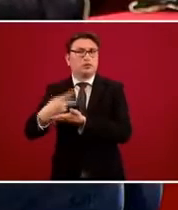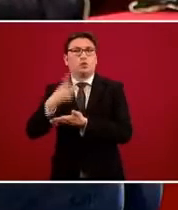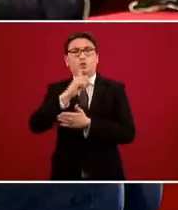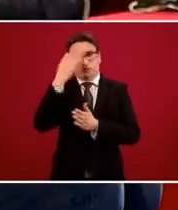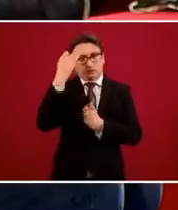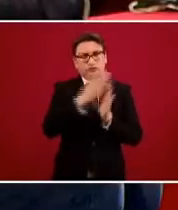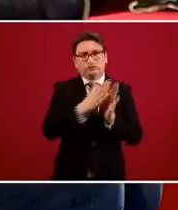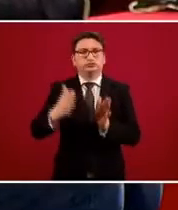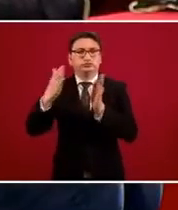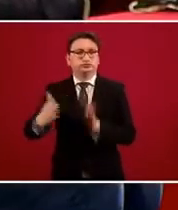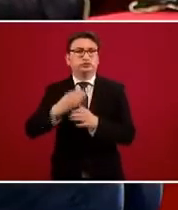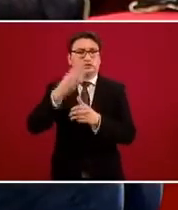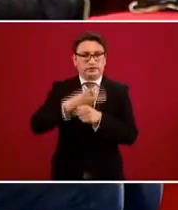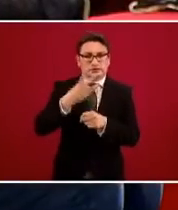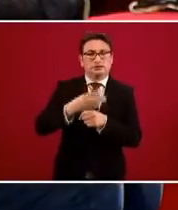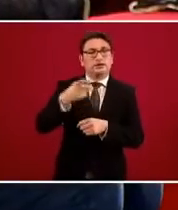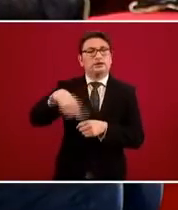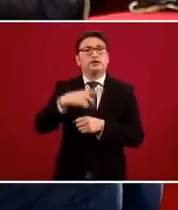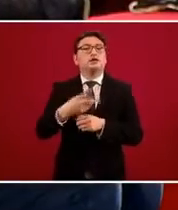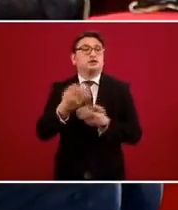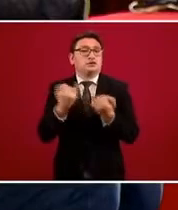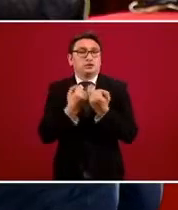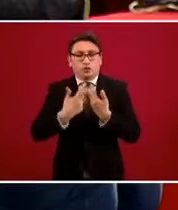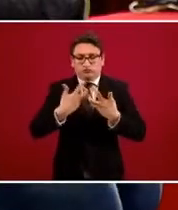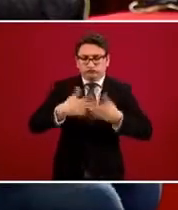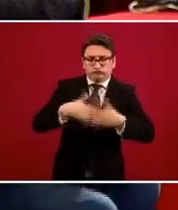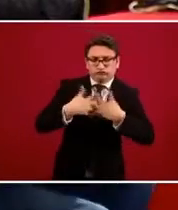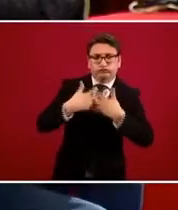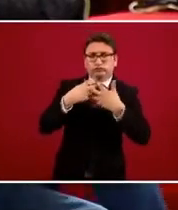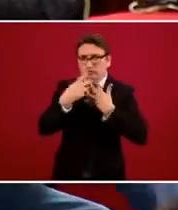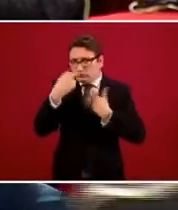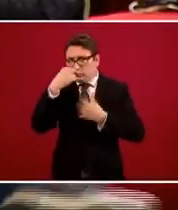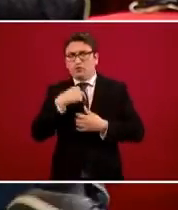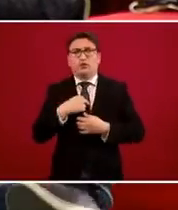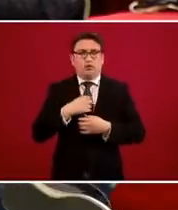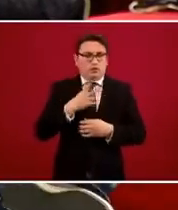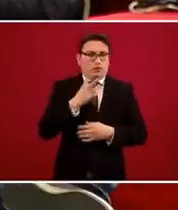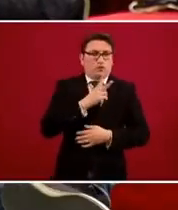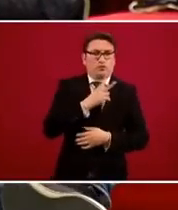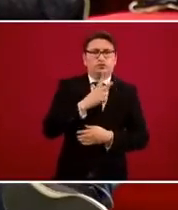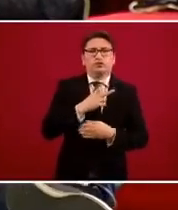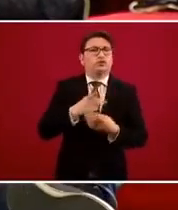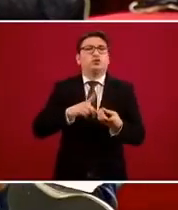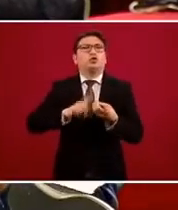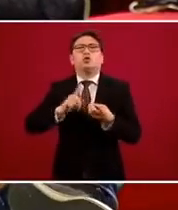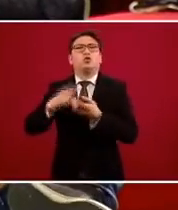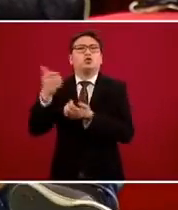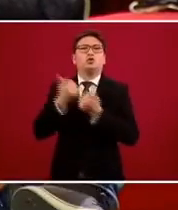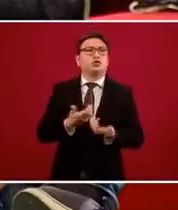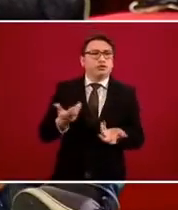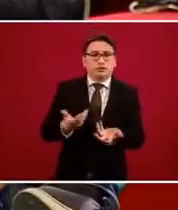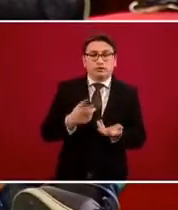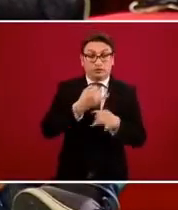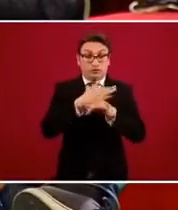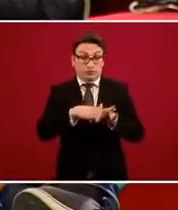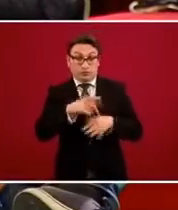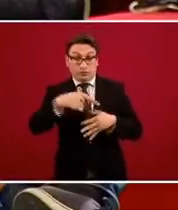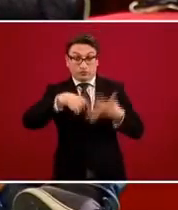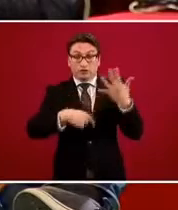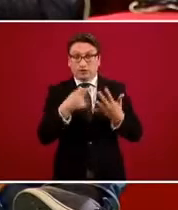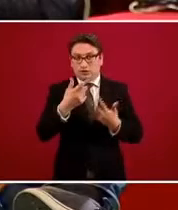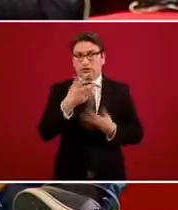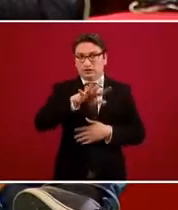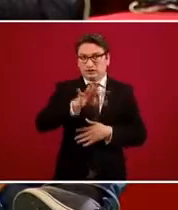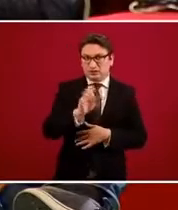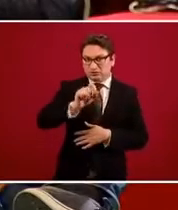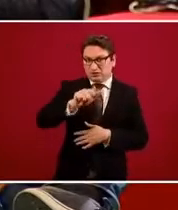527 extra beds for phase 3 and some ventilators. Where are the ventilators coming from? And is this number